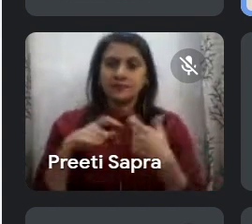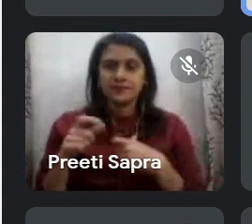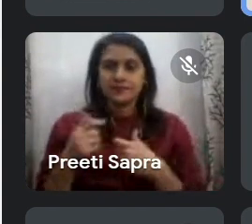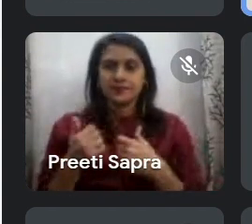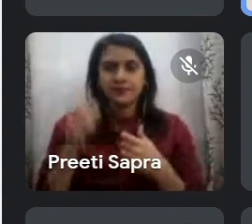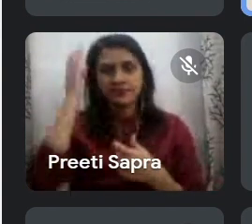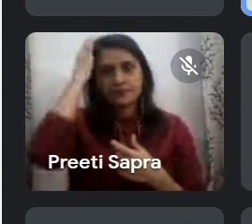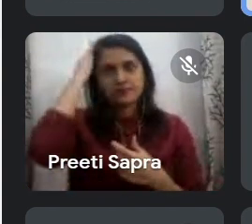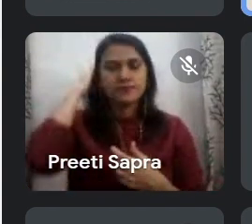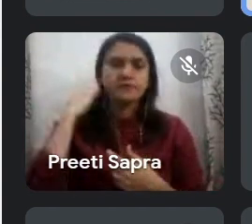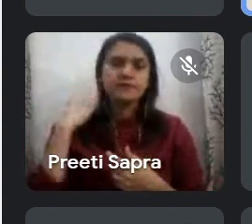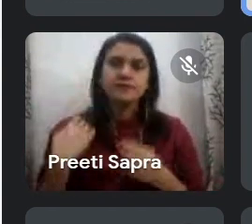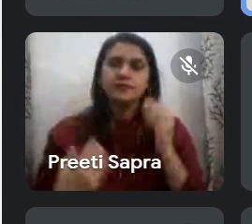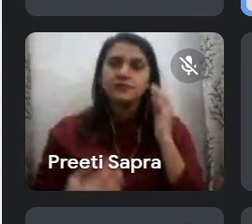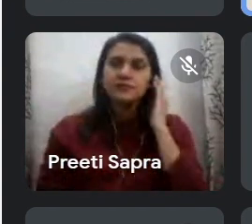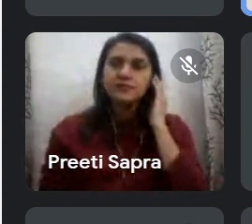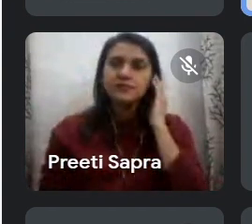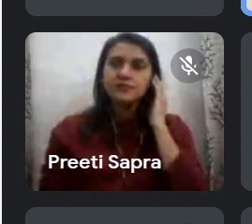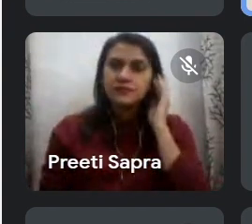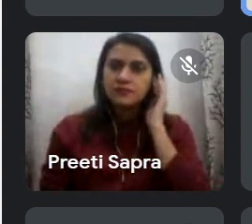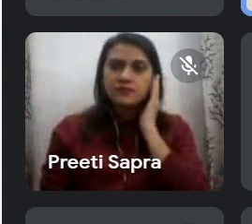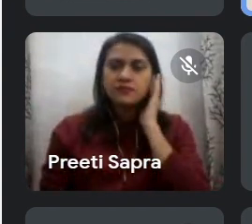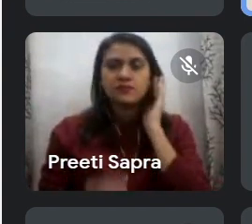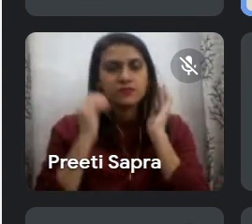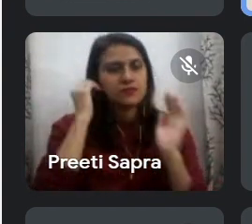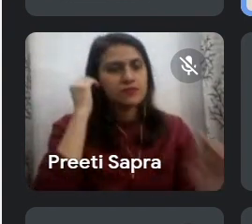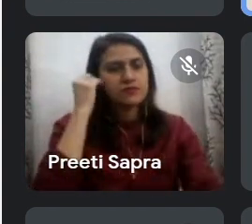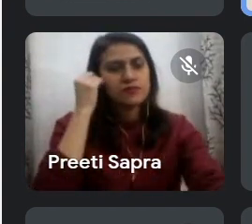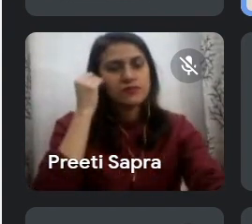And in my engineering, what happened was,